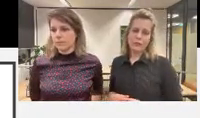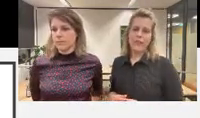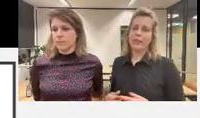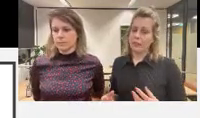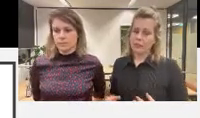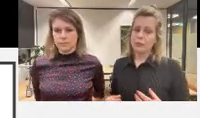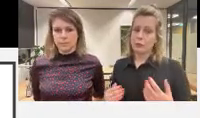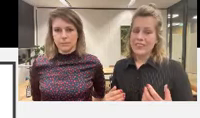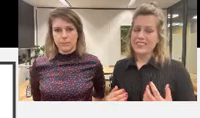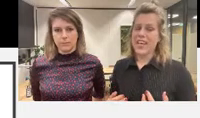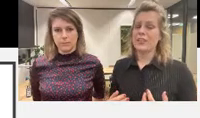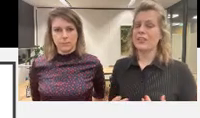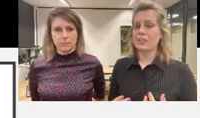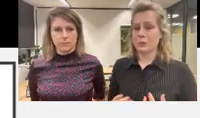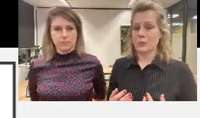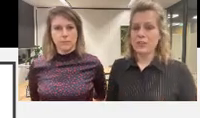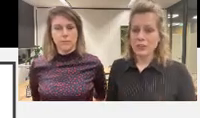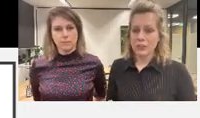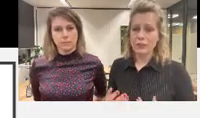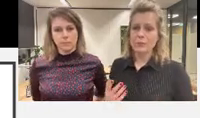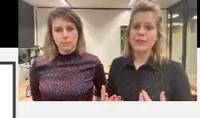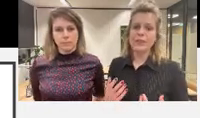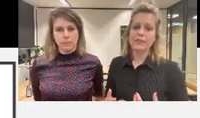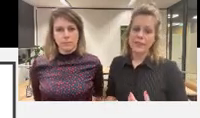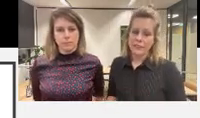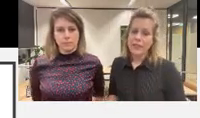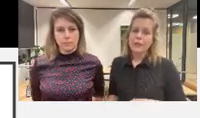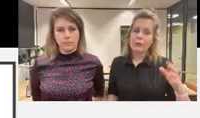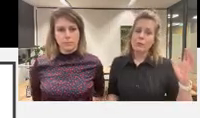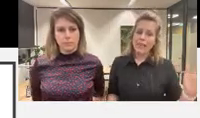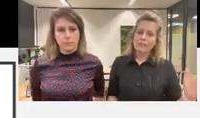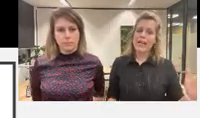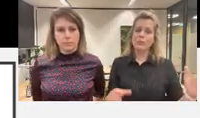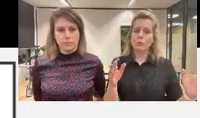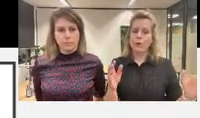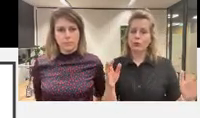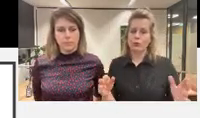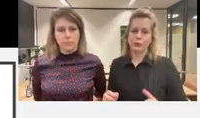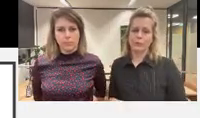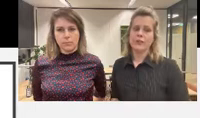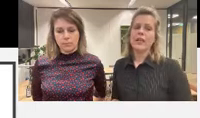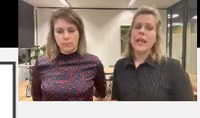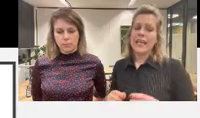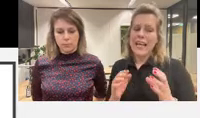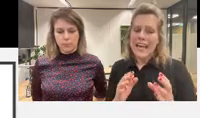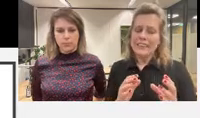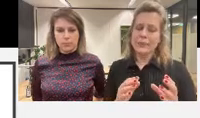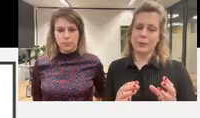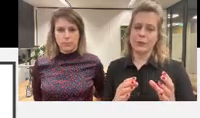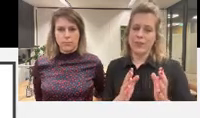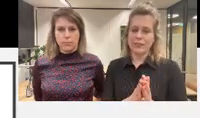40% of the adolescents reached diagnostic remission of their PTSD from baseline to post-treatment,